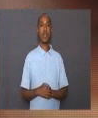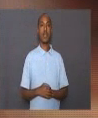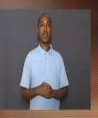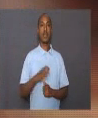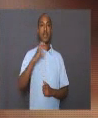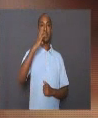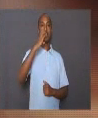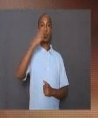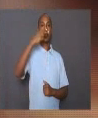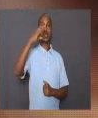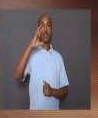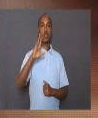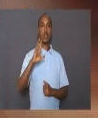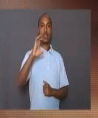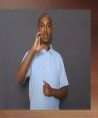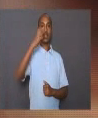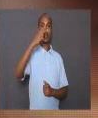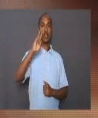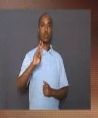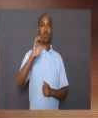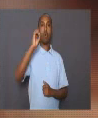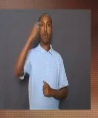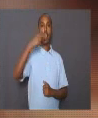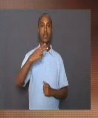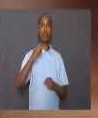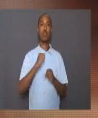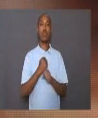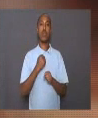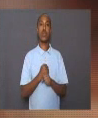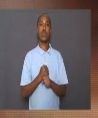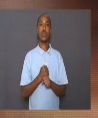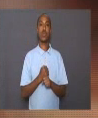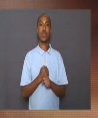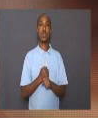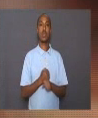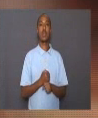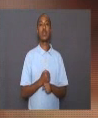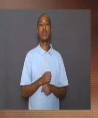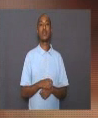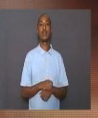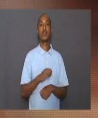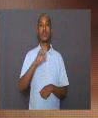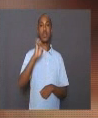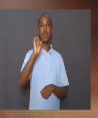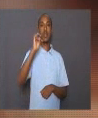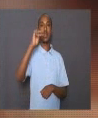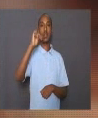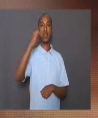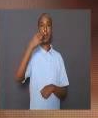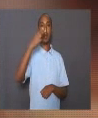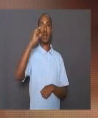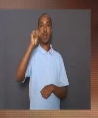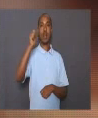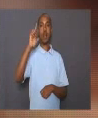Ethanol can be oxidized in this way to produce ethanal. Notice the structure of